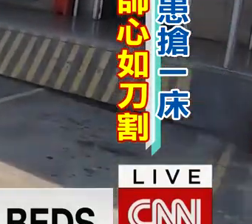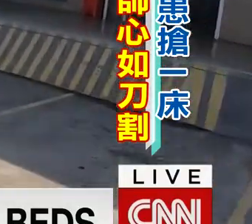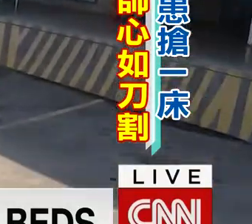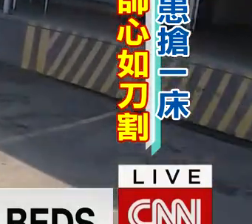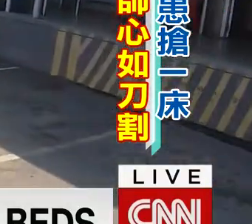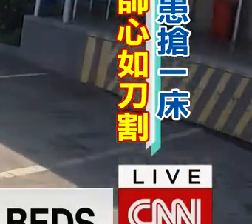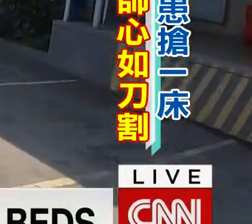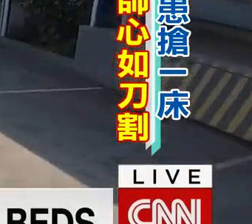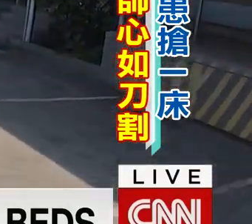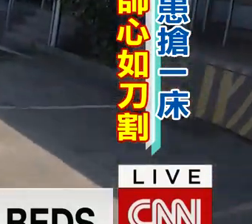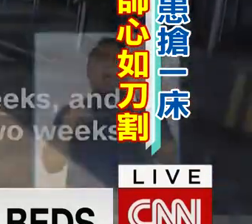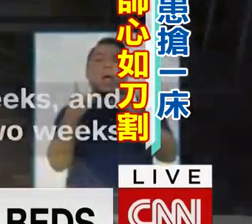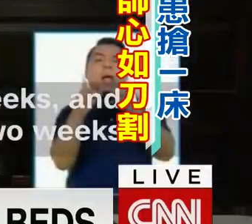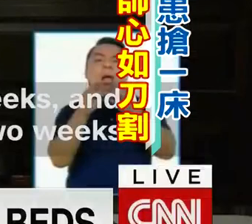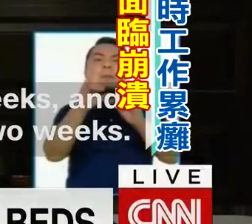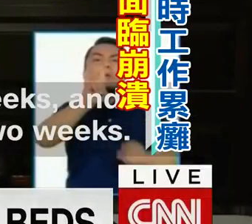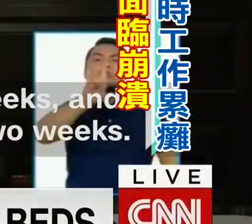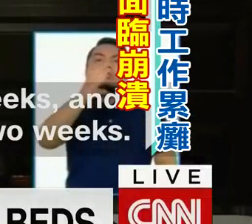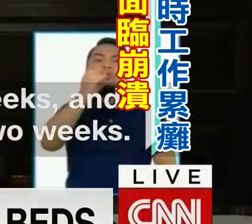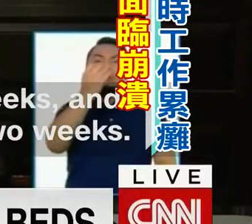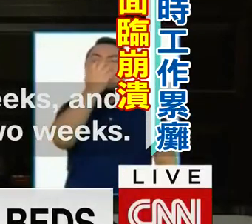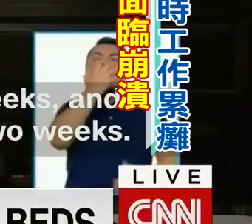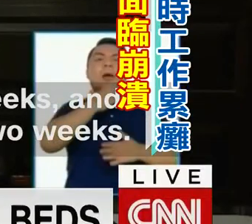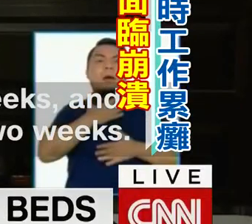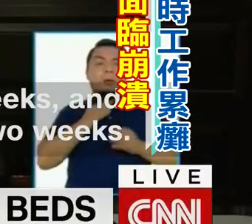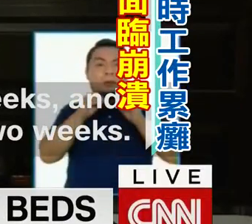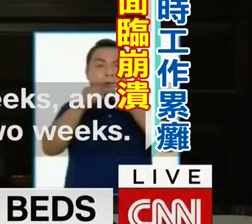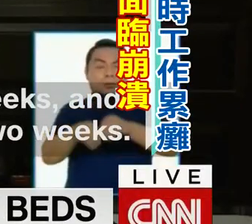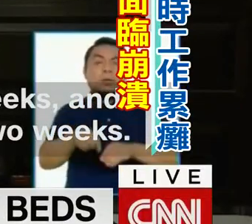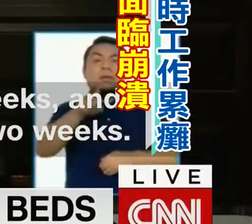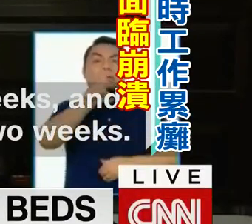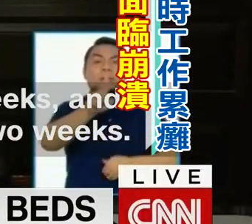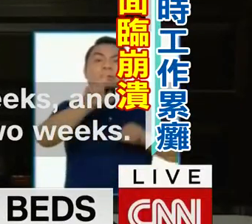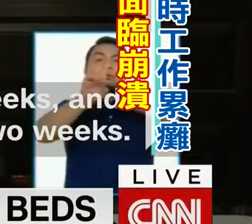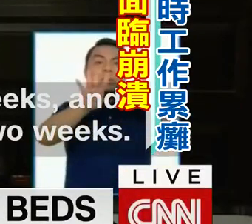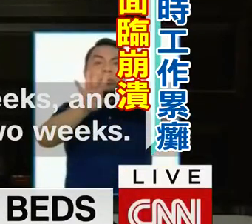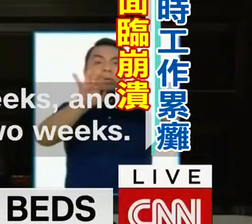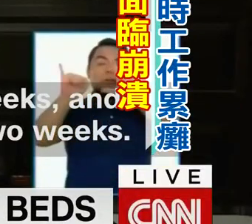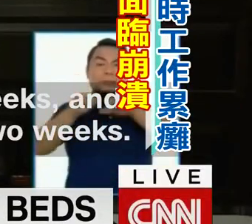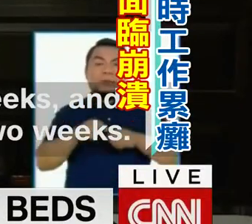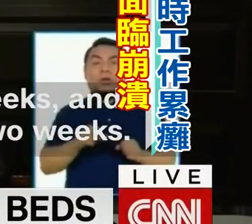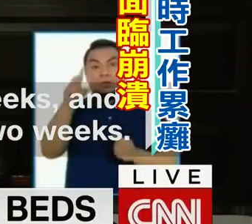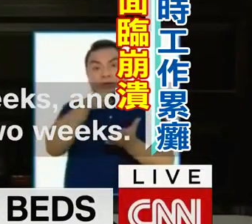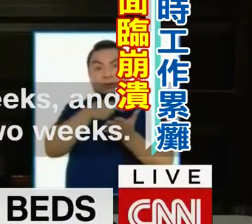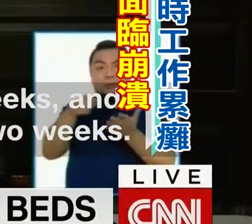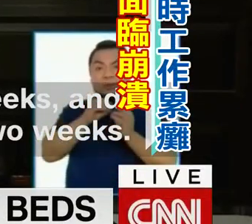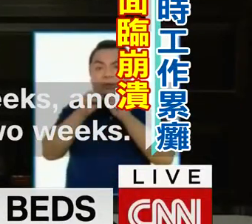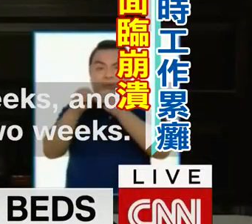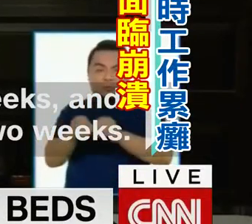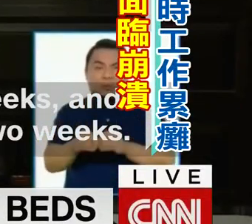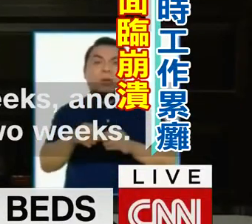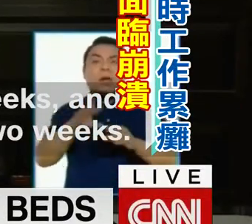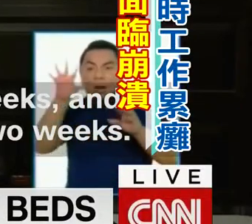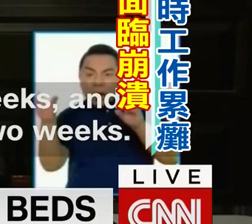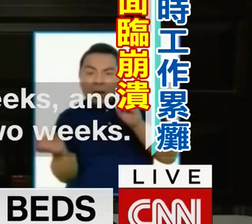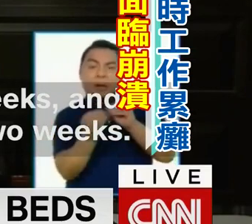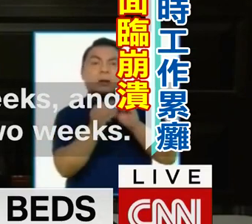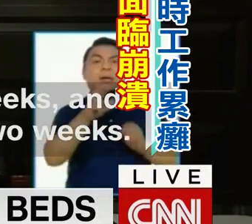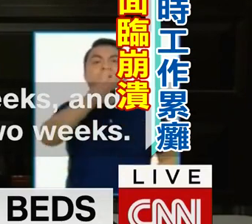needed to run them. Se han incorporado 196 camas en las últimas dos semanas y se